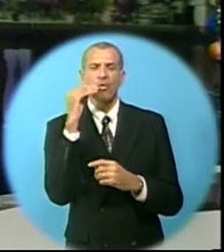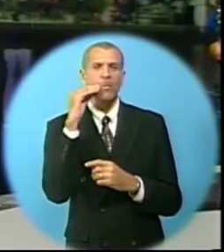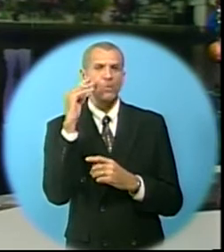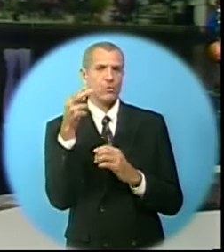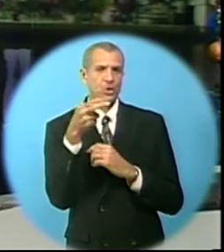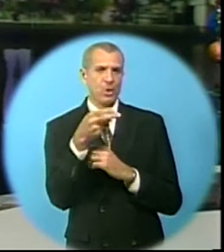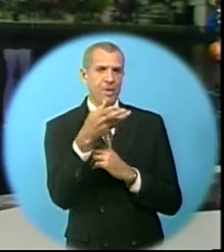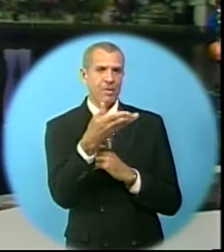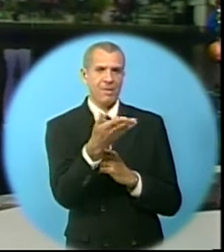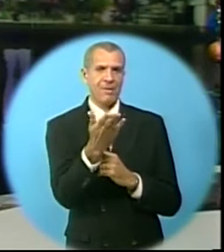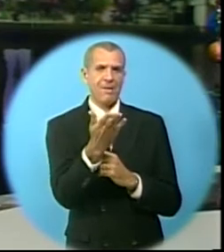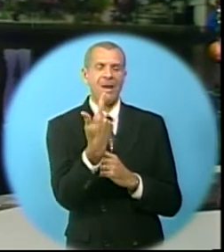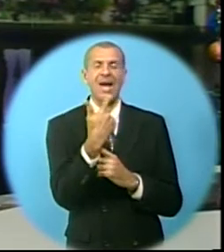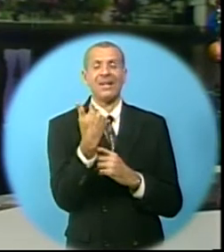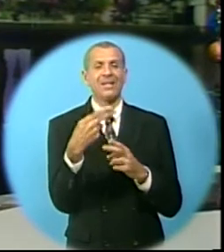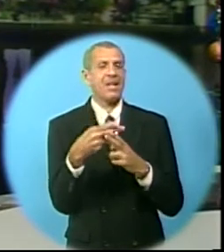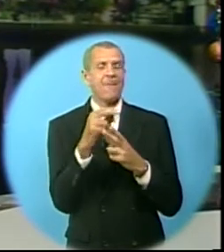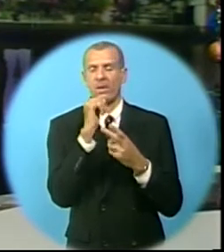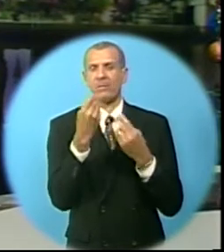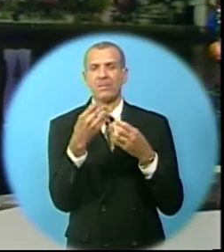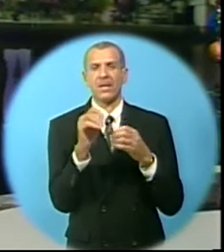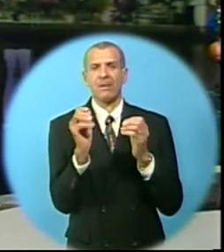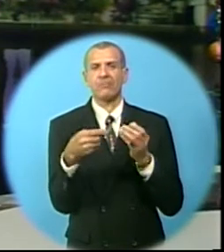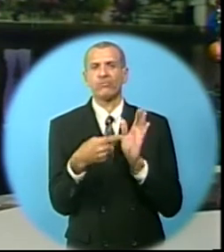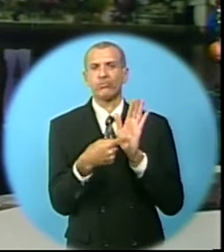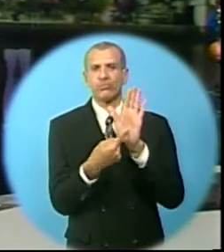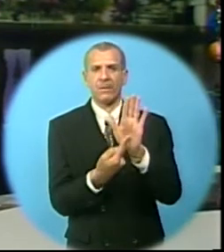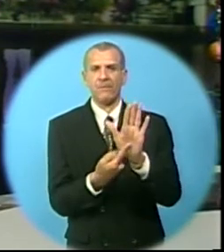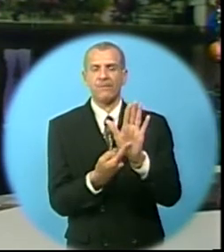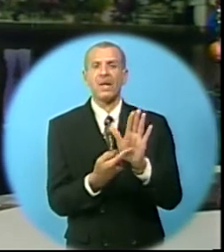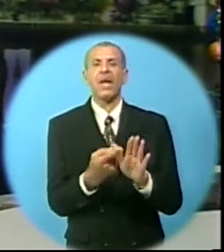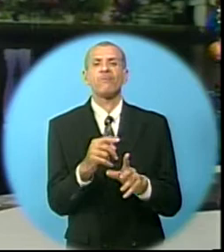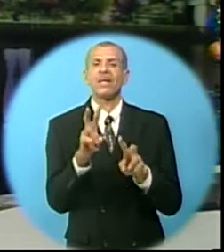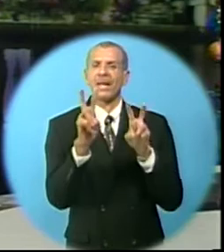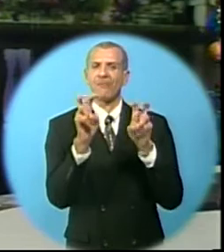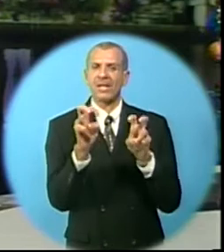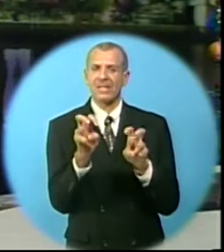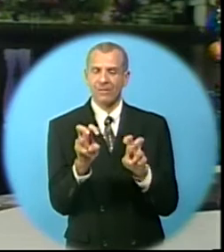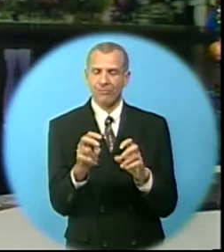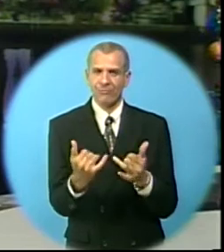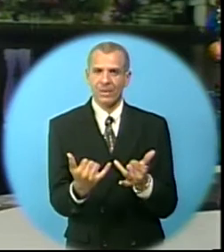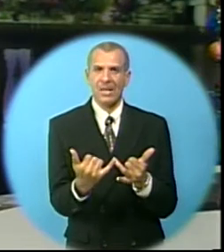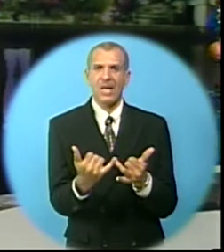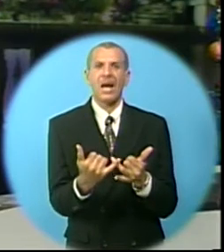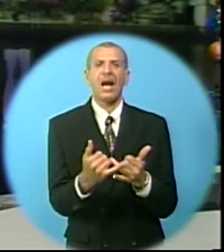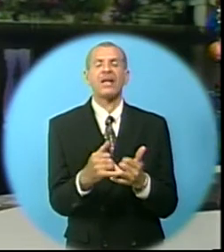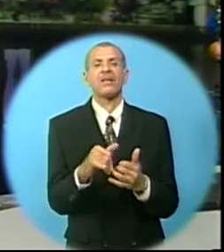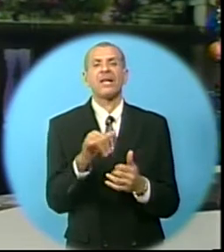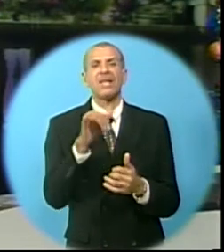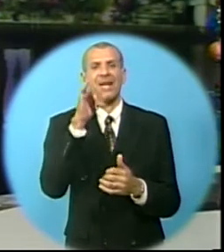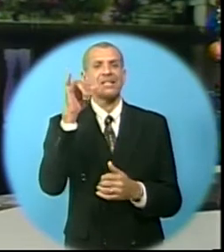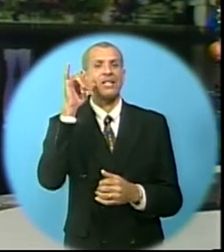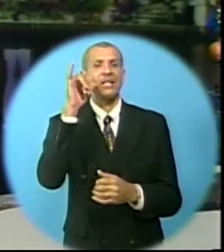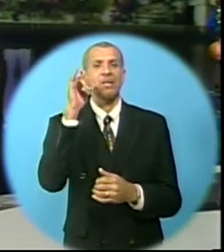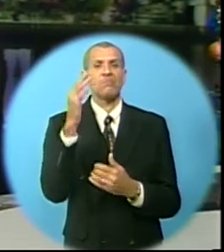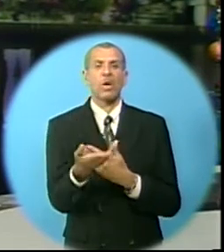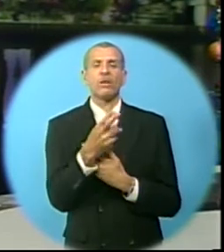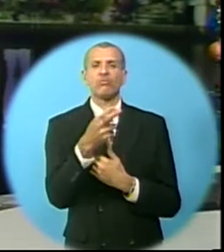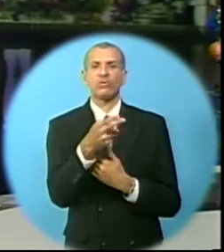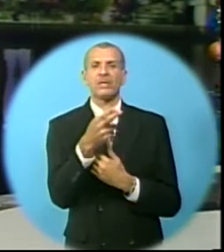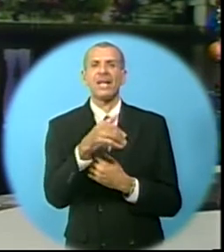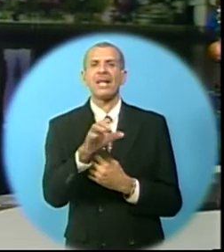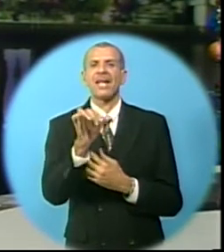not been released, nor the extent of his injuries. Investigations, meantime, are continuing into yesterday morning's shooting incident at Sergeant's